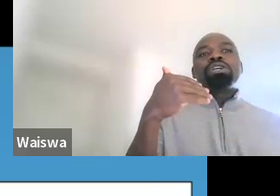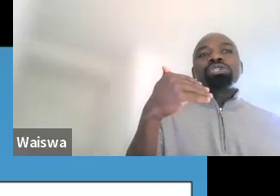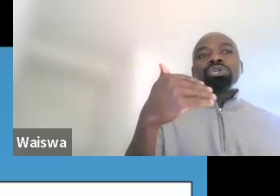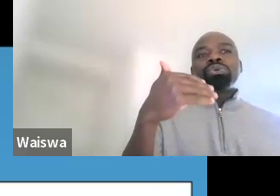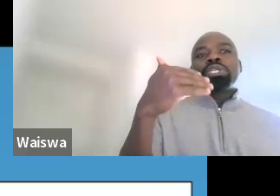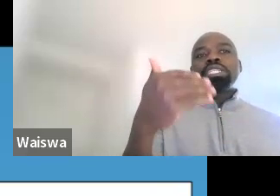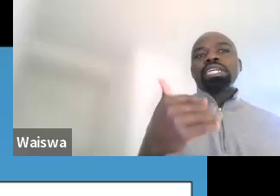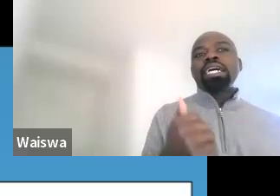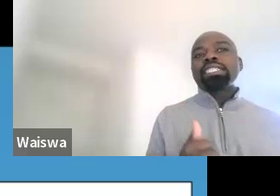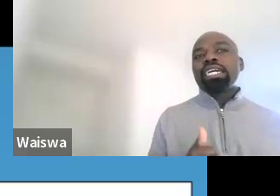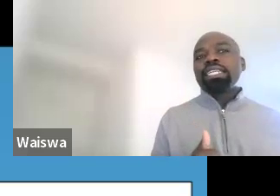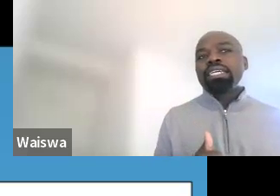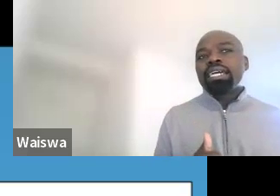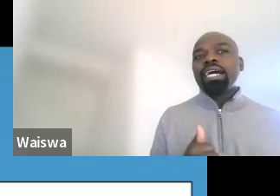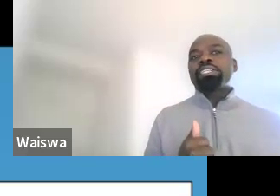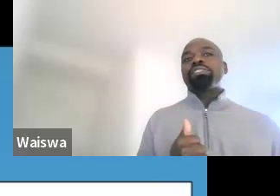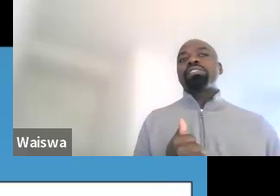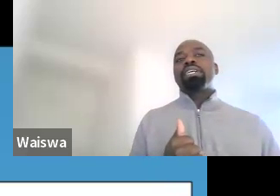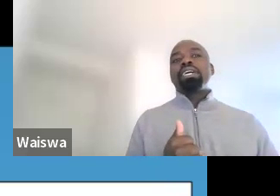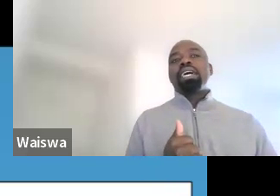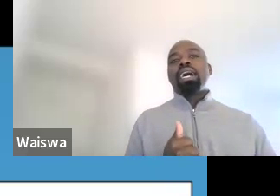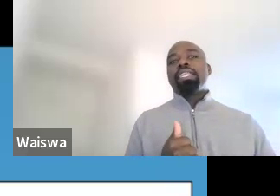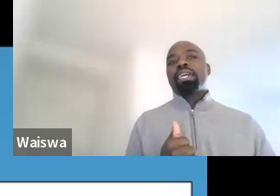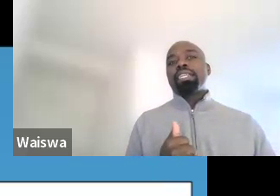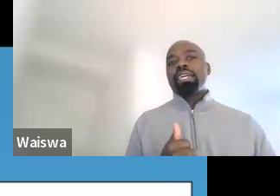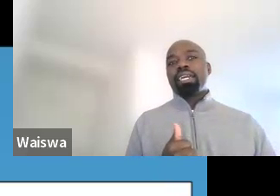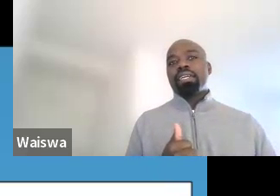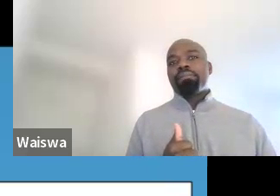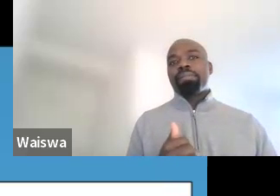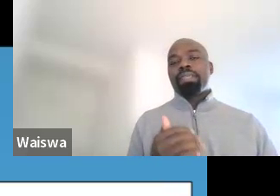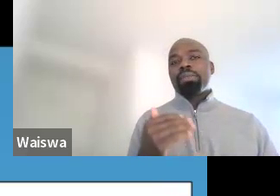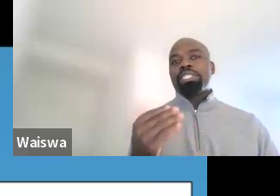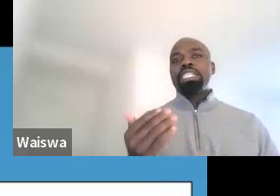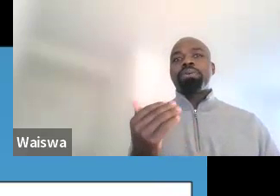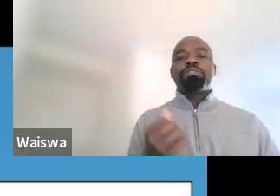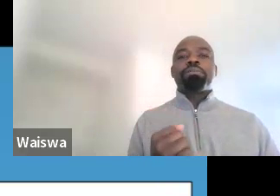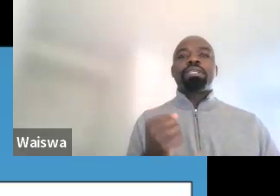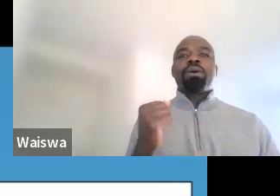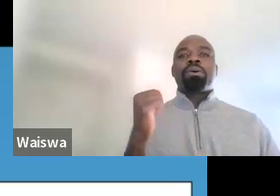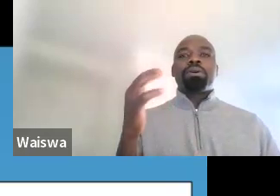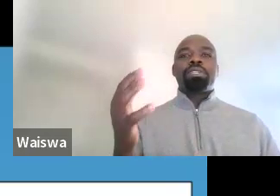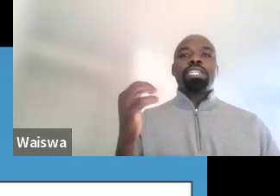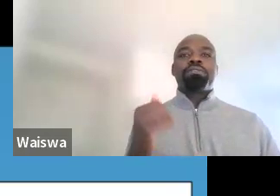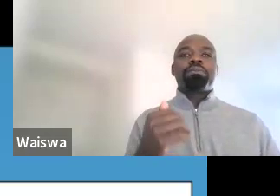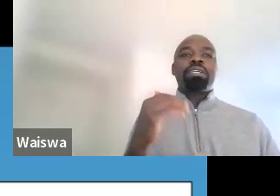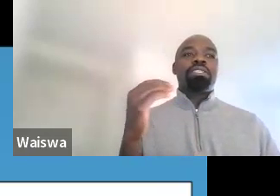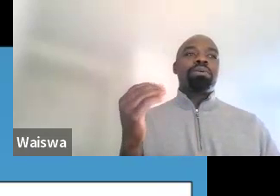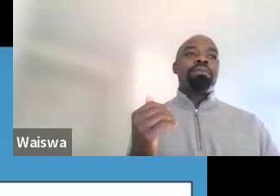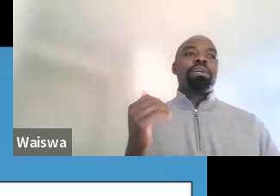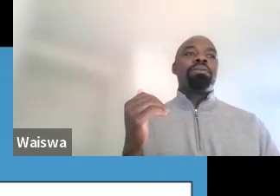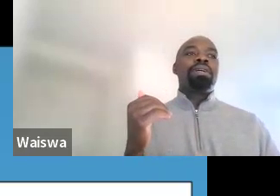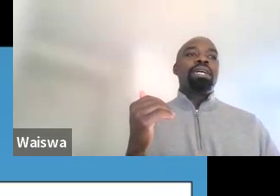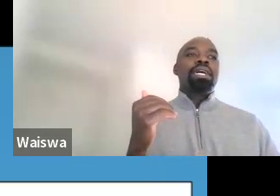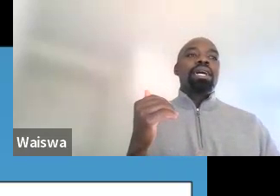available to discuss any actions they can take. And we share our information, our contact information,